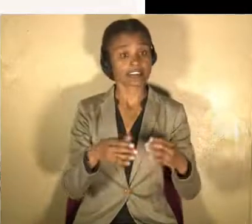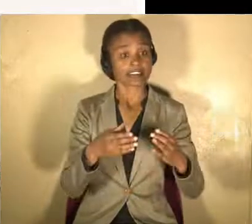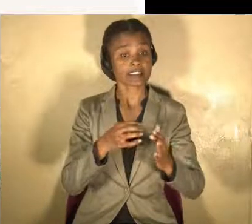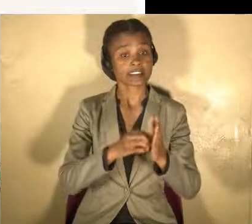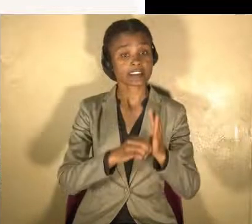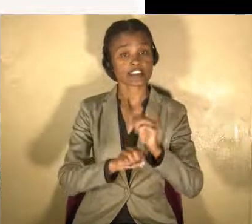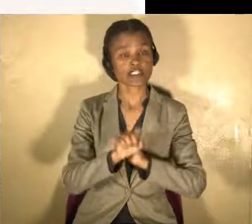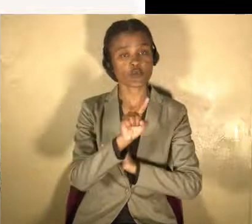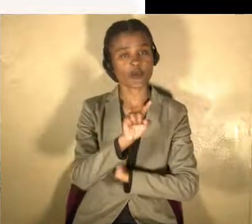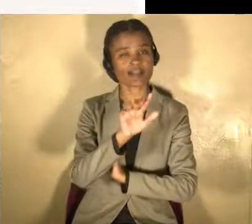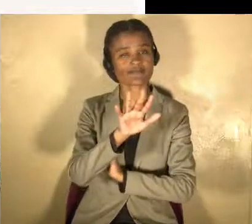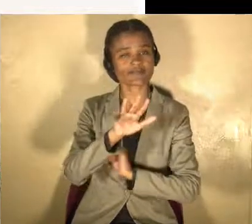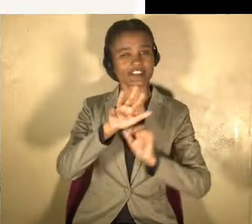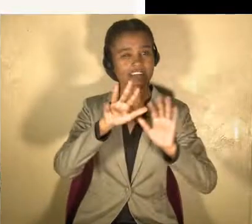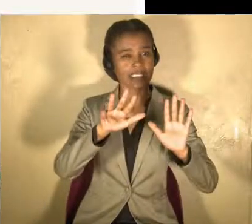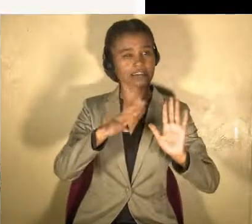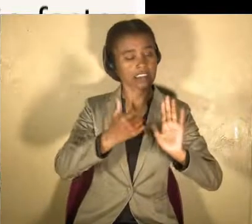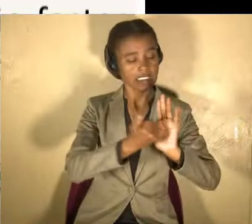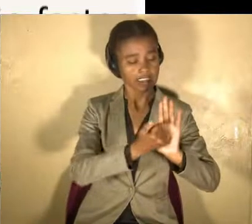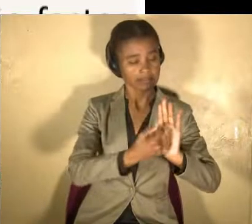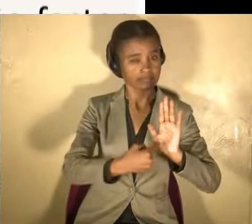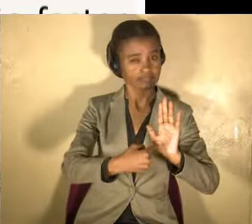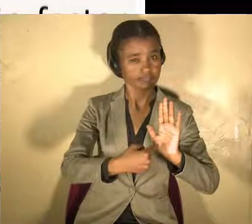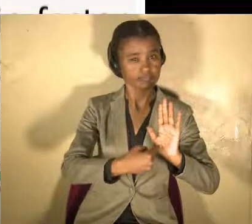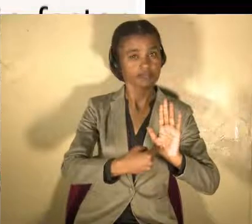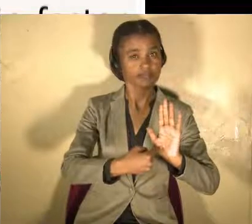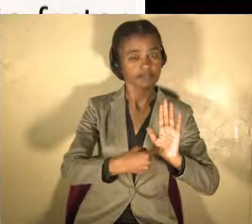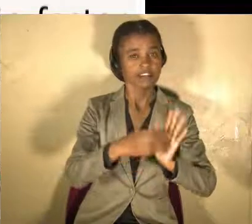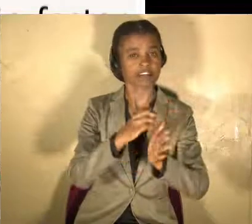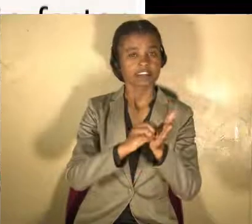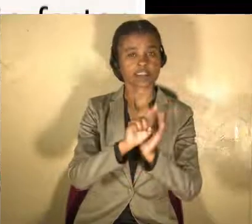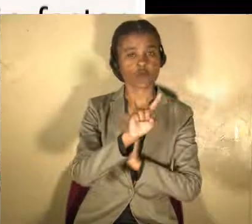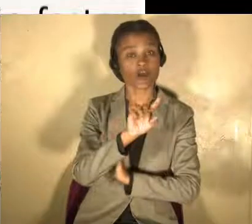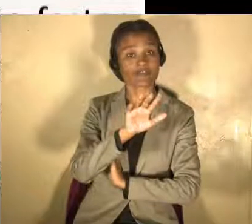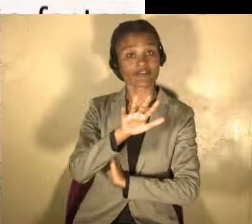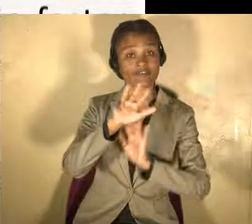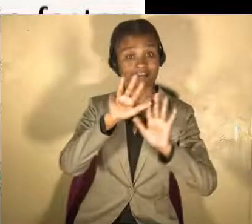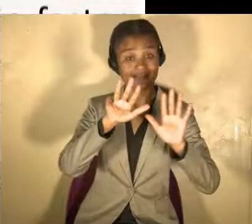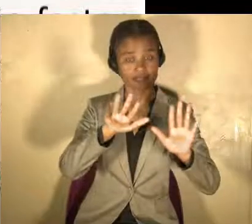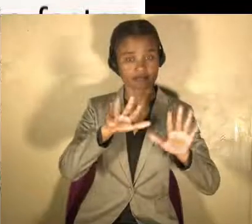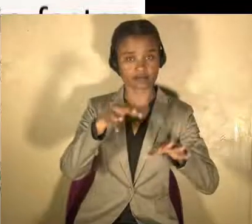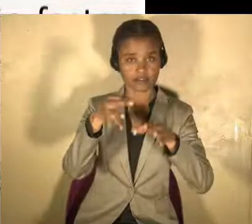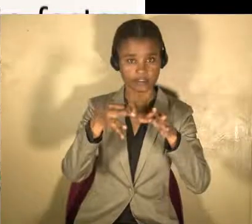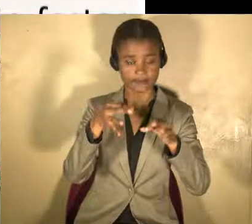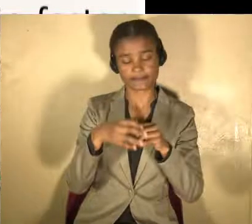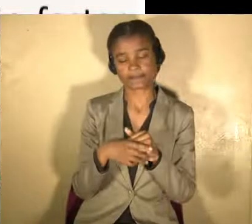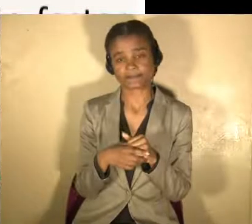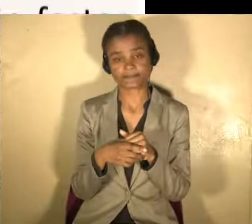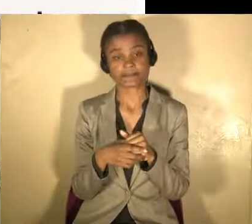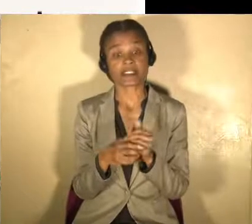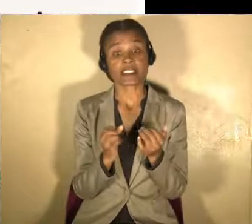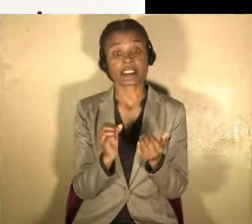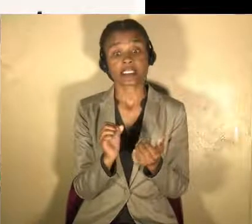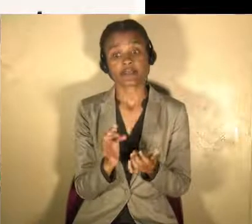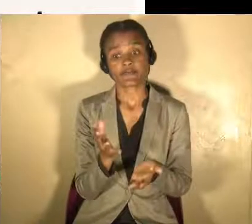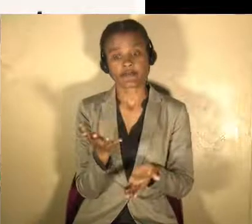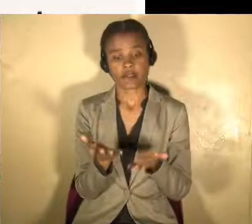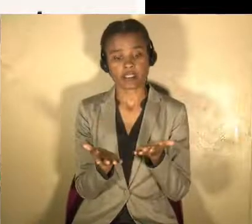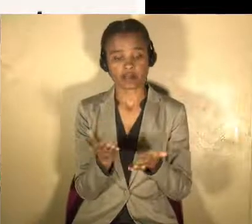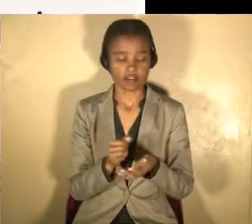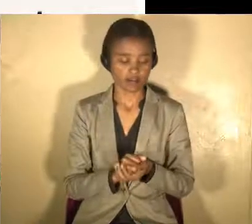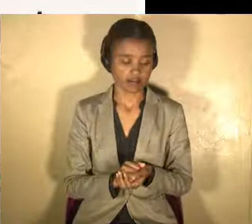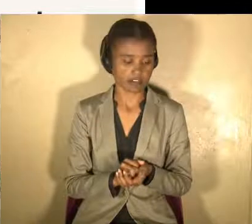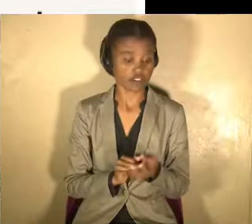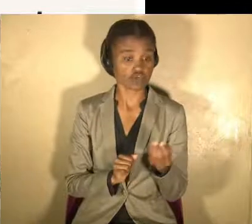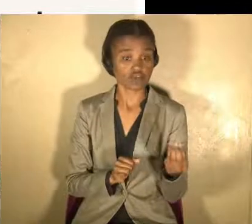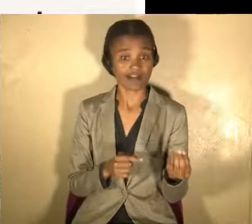Act, where if a child who is placed in foster care and child and